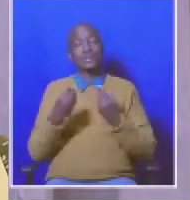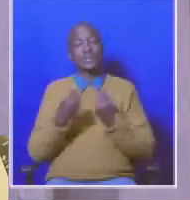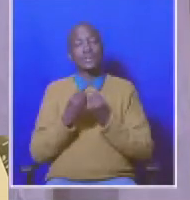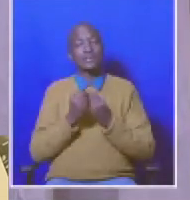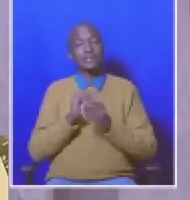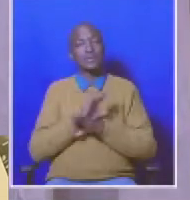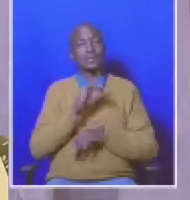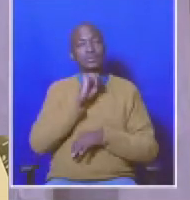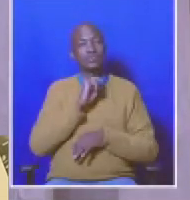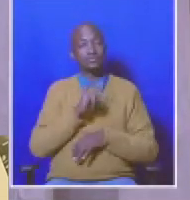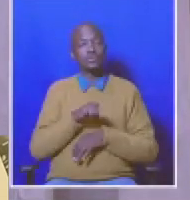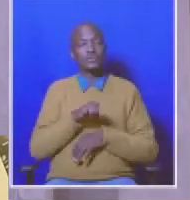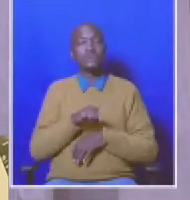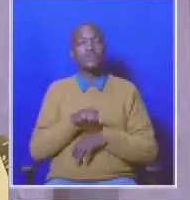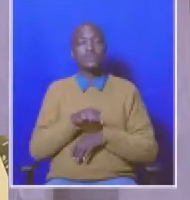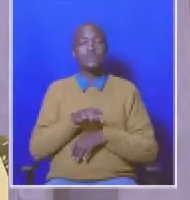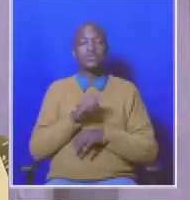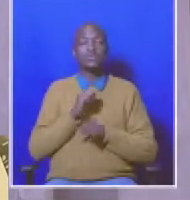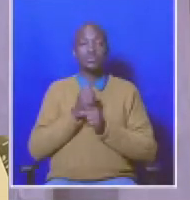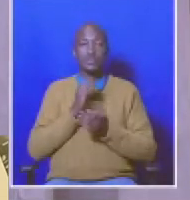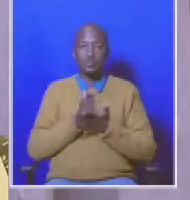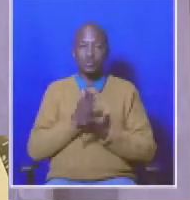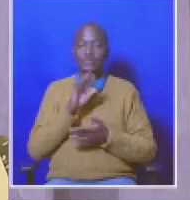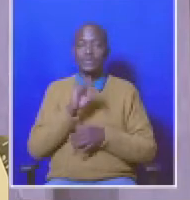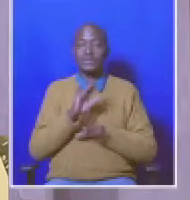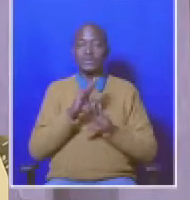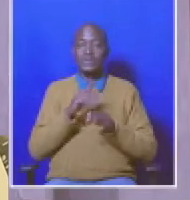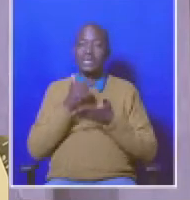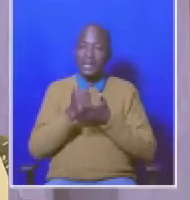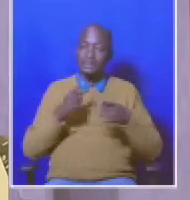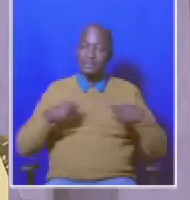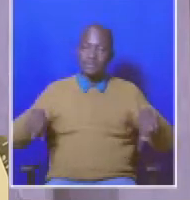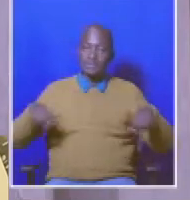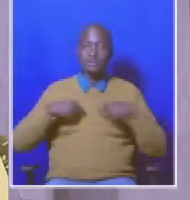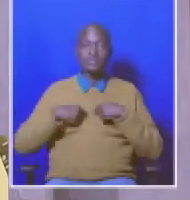used to ensure that it helps us to